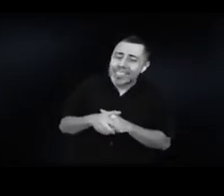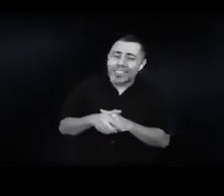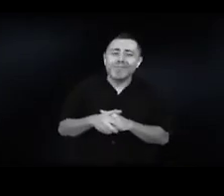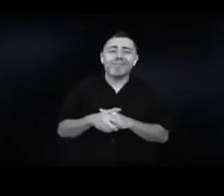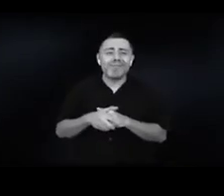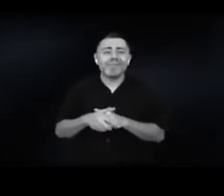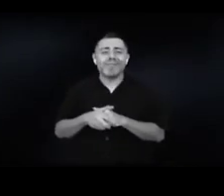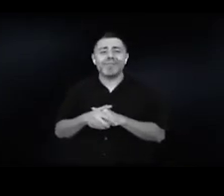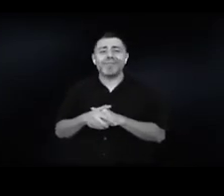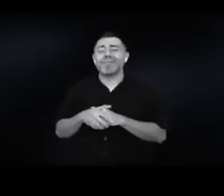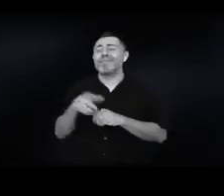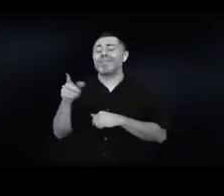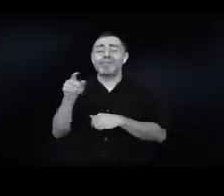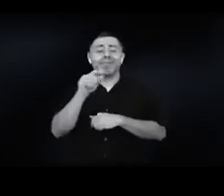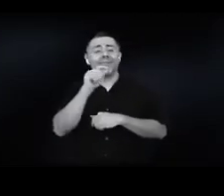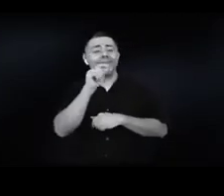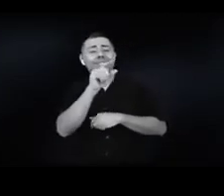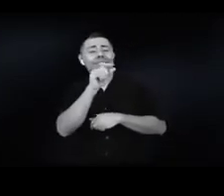singing sweetly,